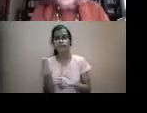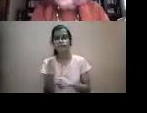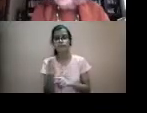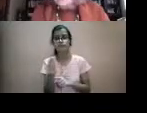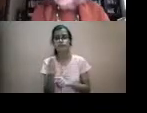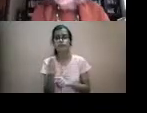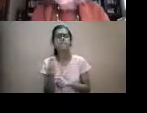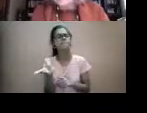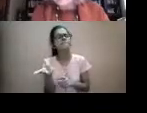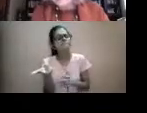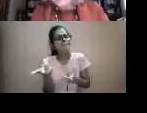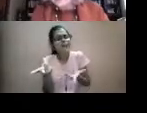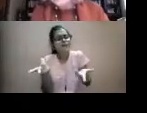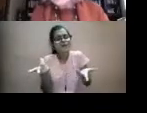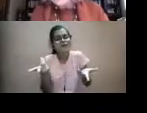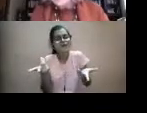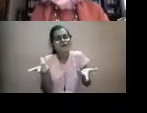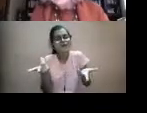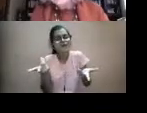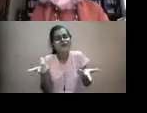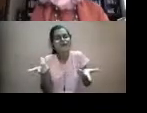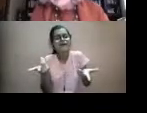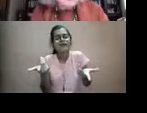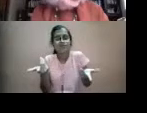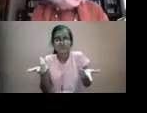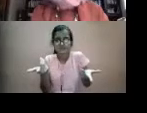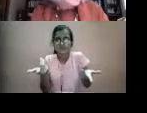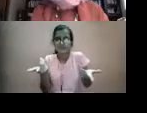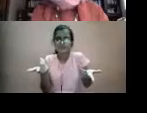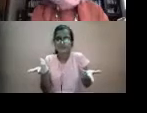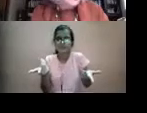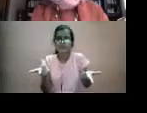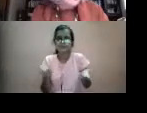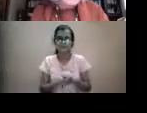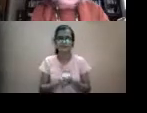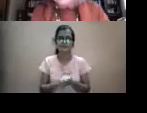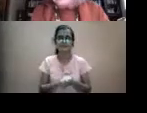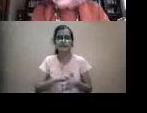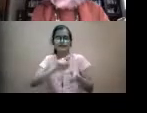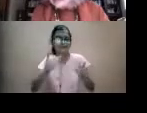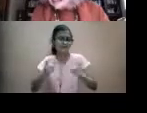How, I don't know how familiar people are with an ethic of care.